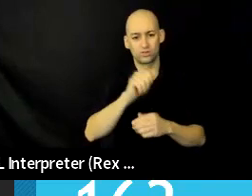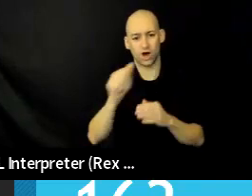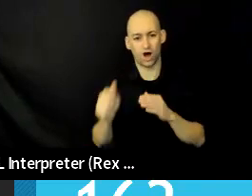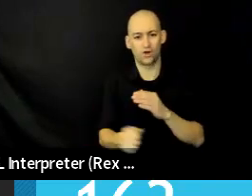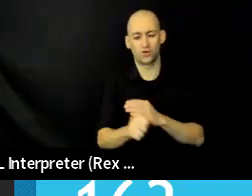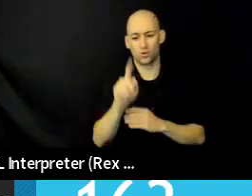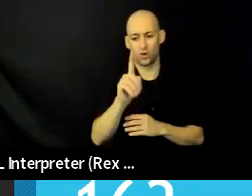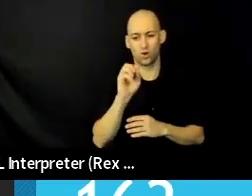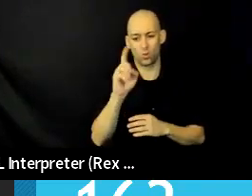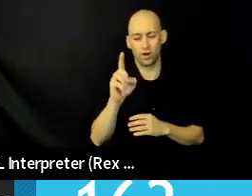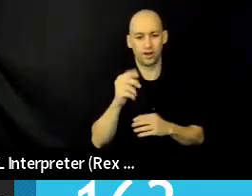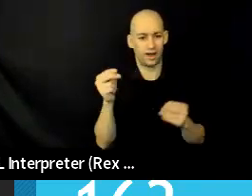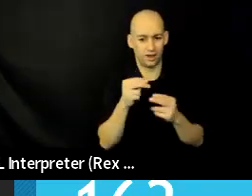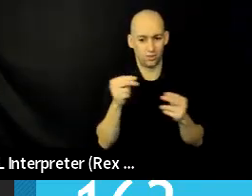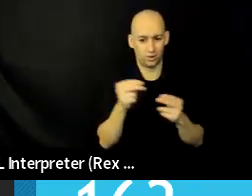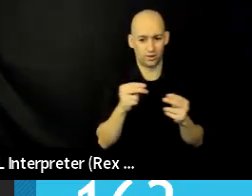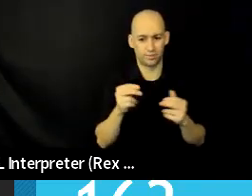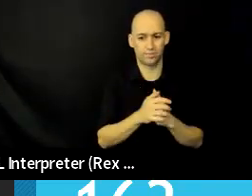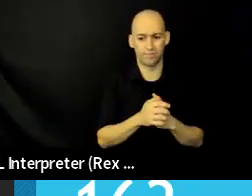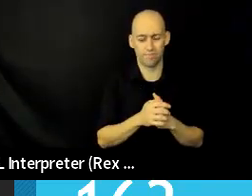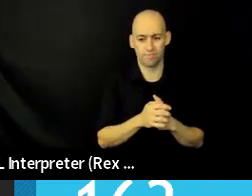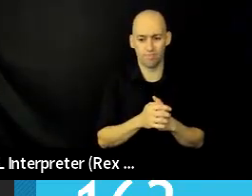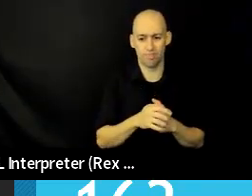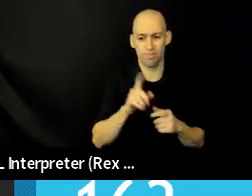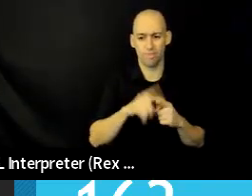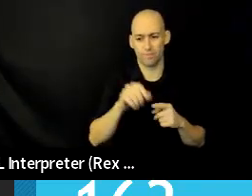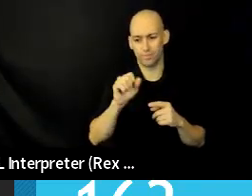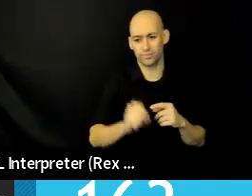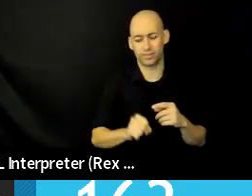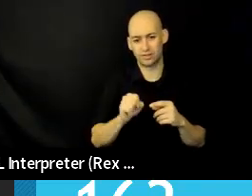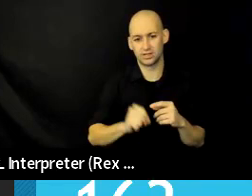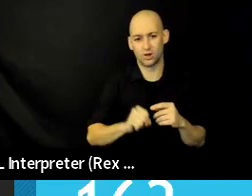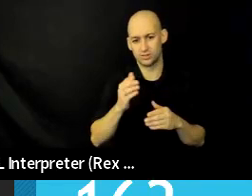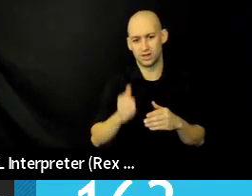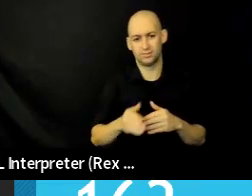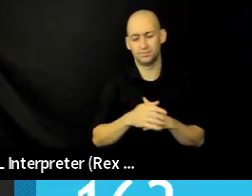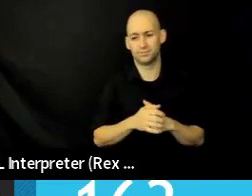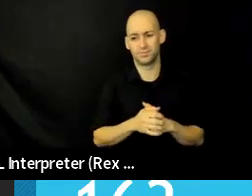freeway to continue on the other side, to the south side where the other trees are.